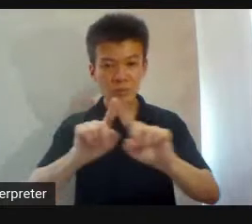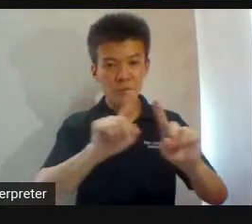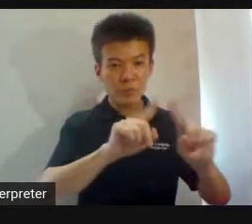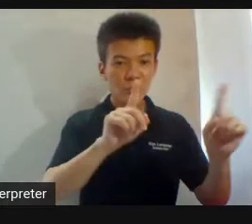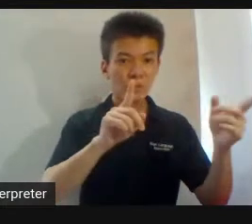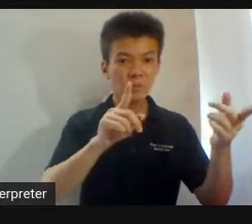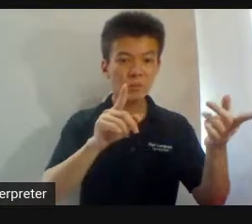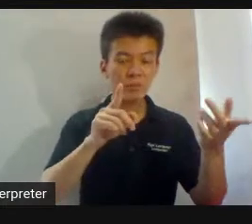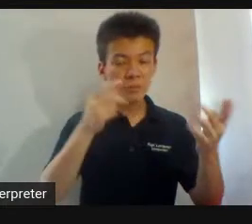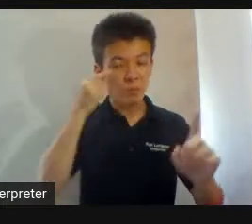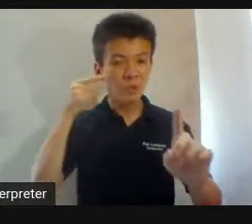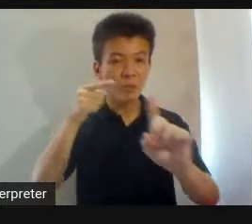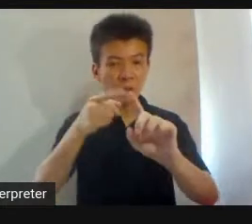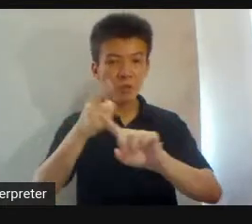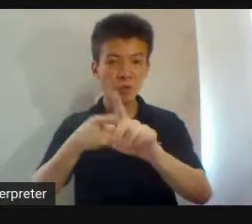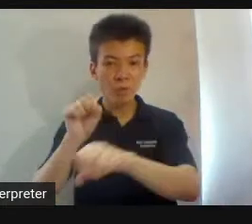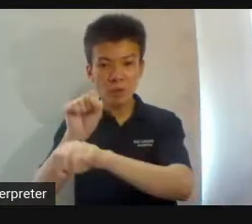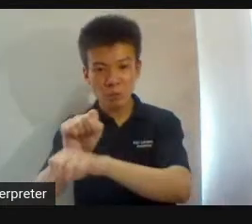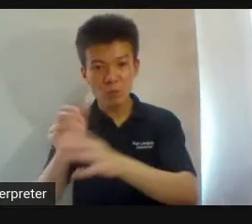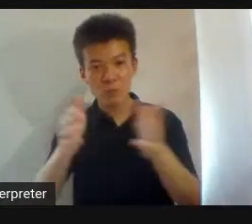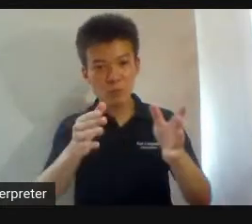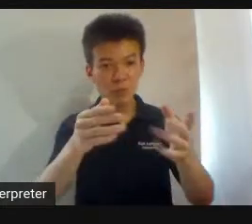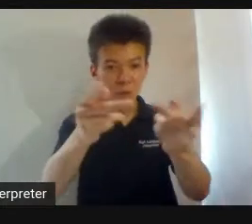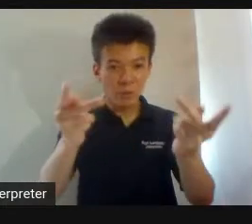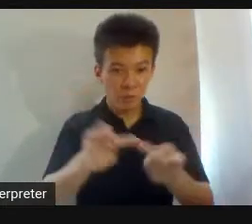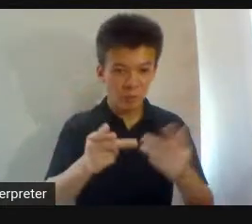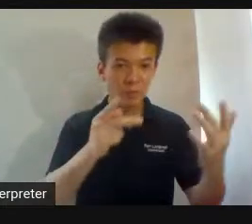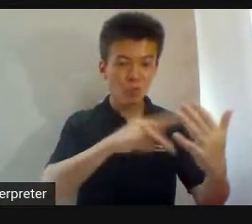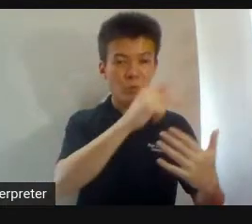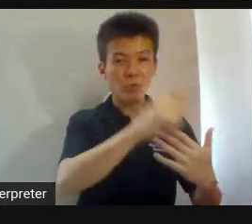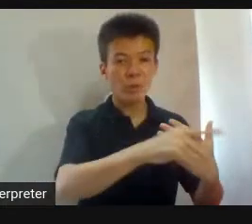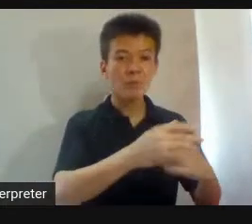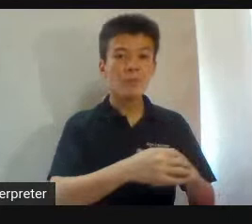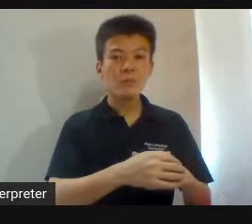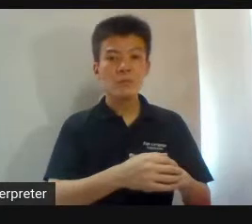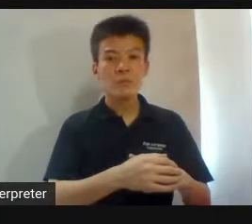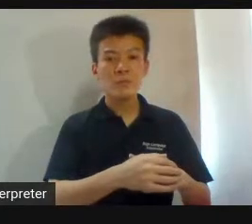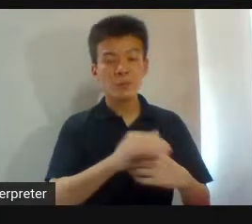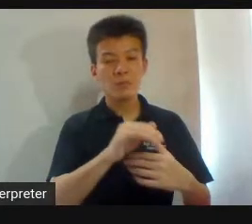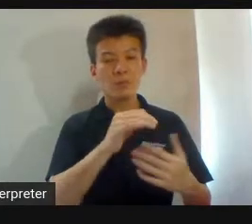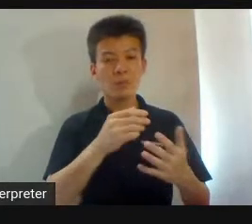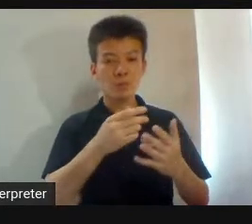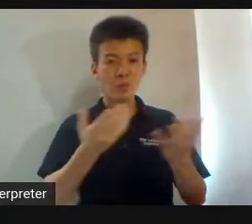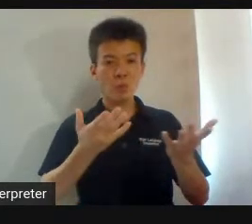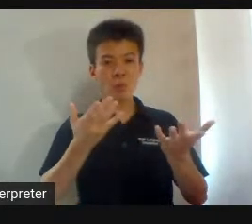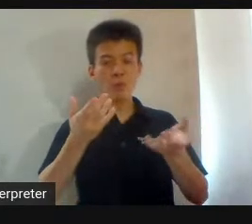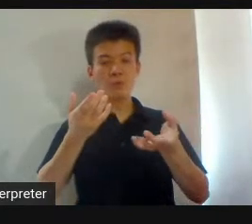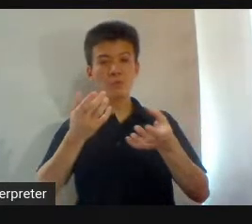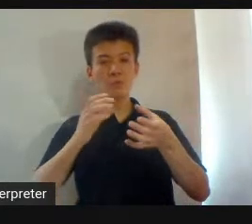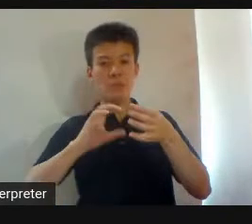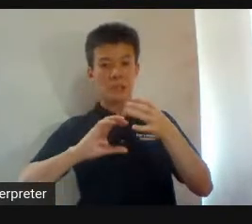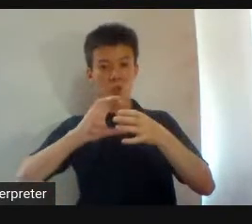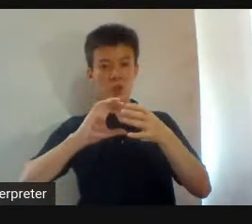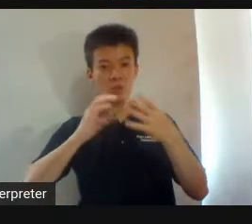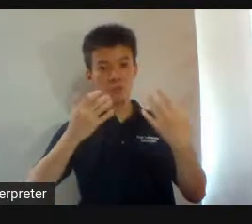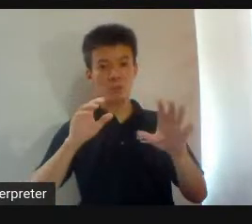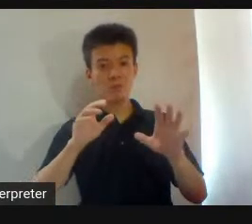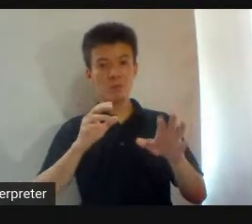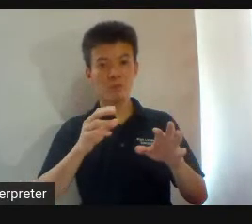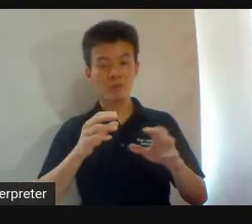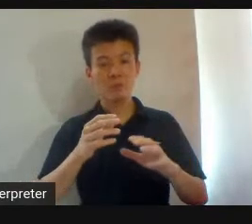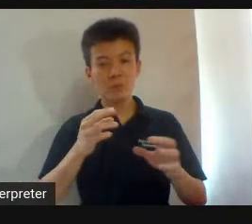multi perspectives, from the work to the venue to the program, and even what sort of content is being